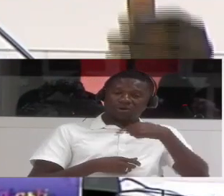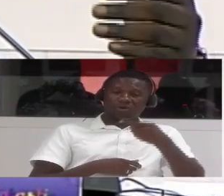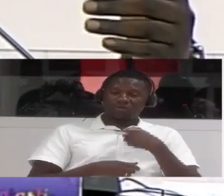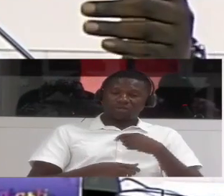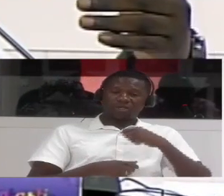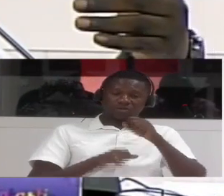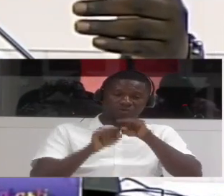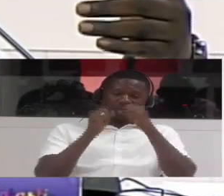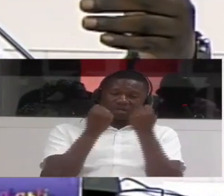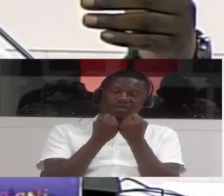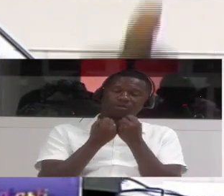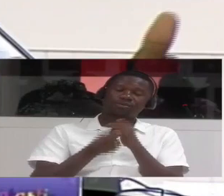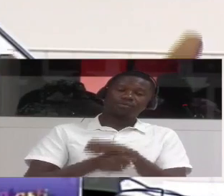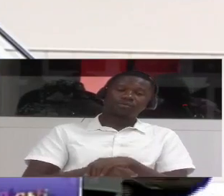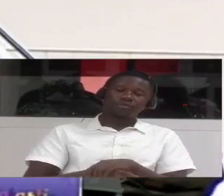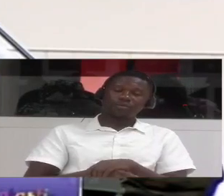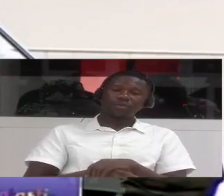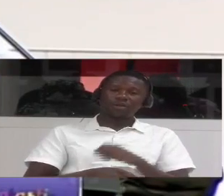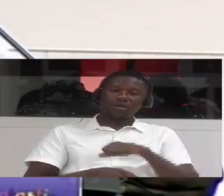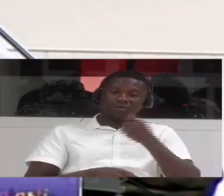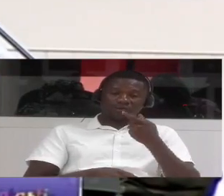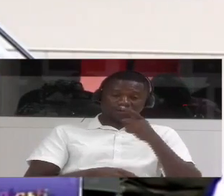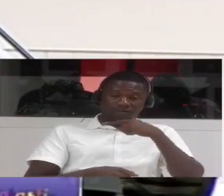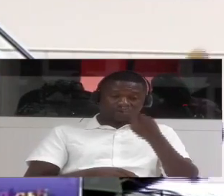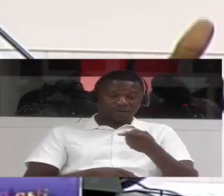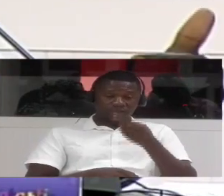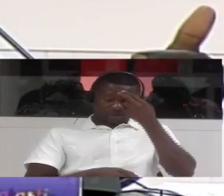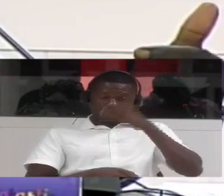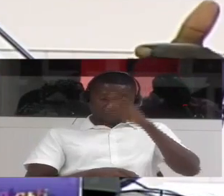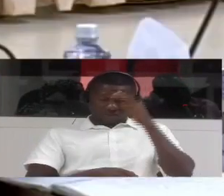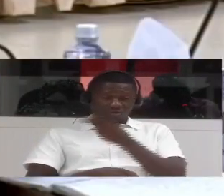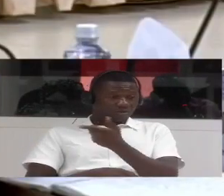of theirs. And for the commission, we